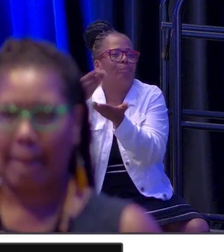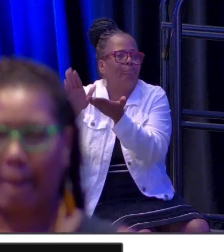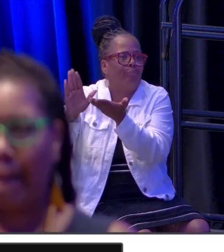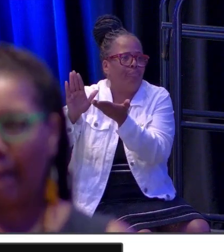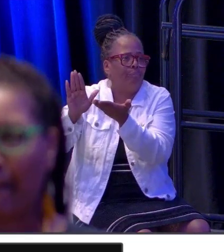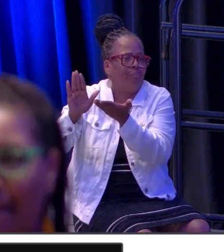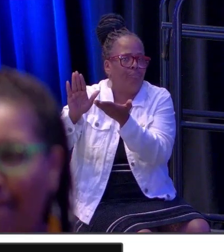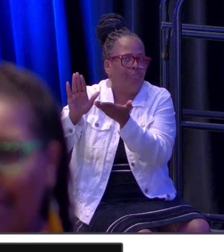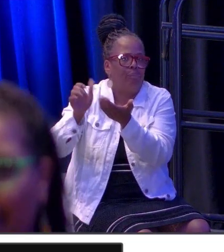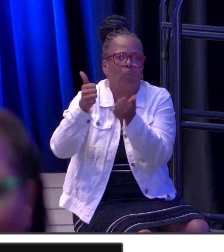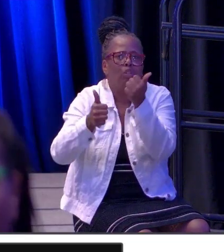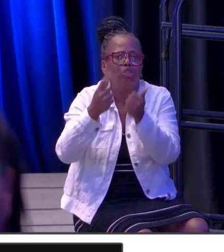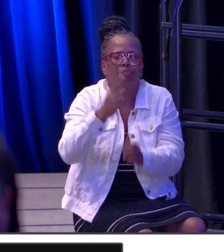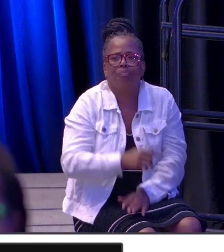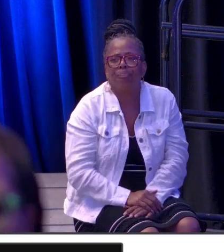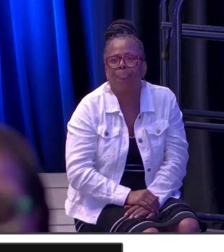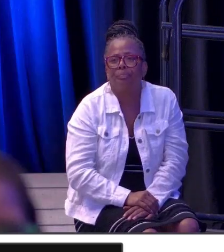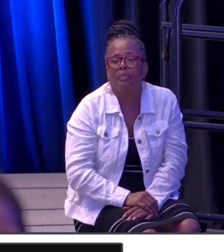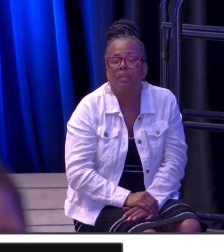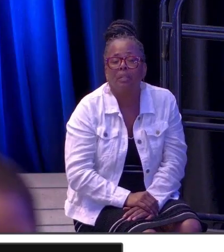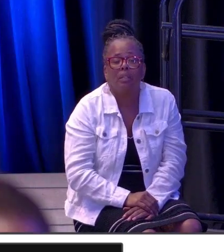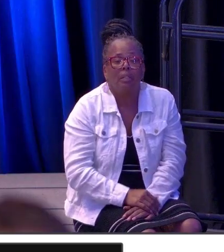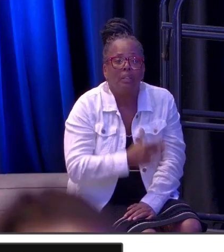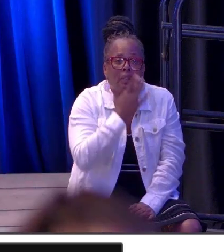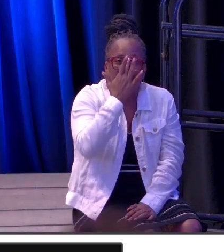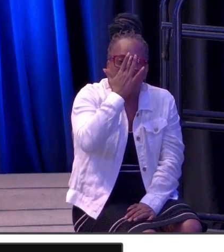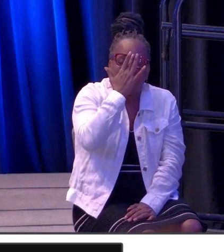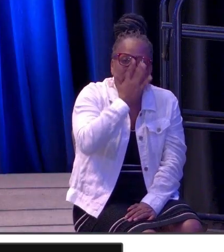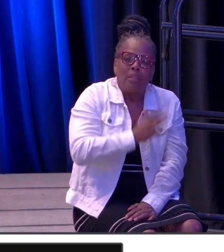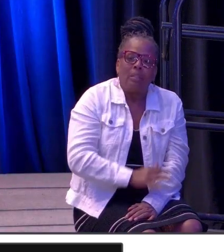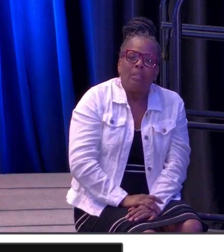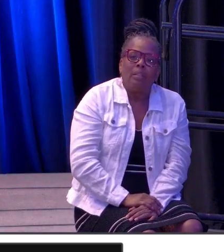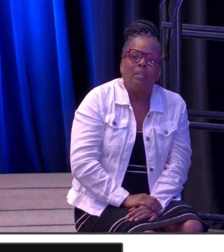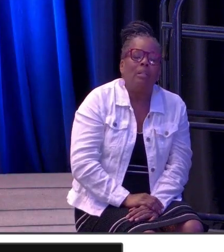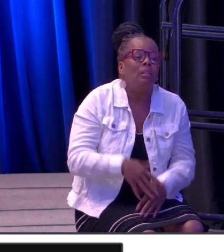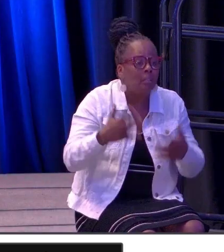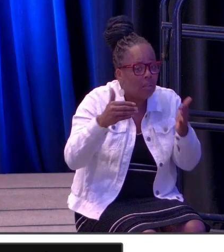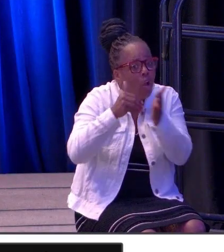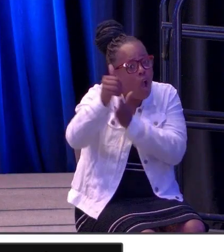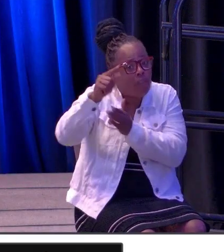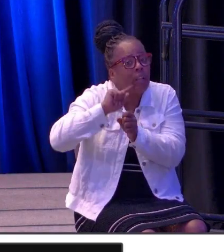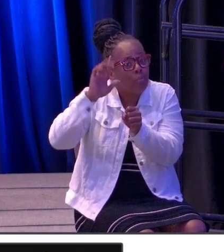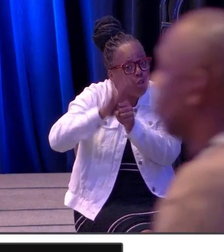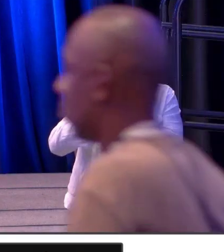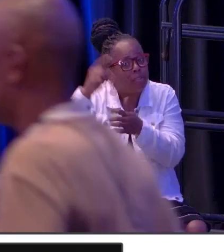And sometimes it's what supports aren't being met that they said would be there.